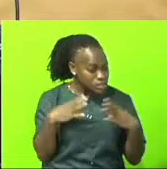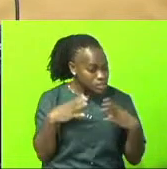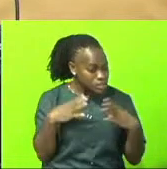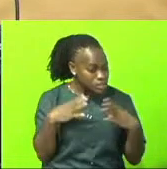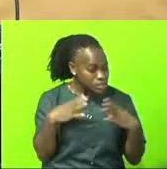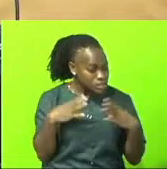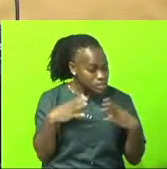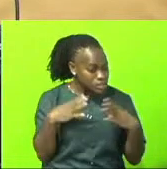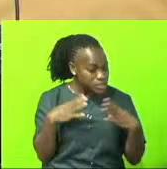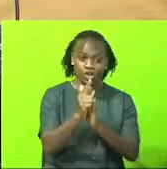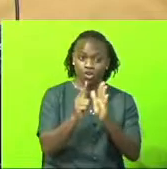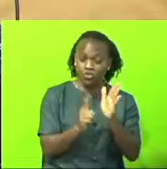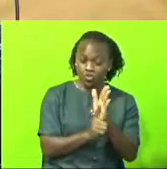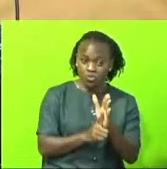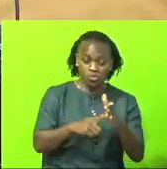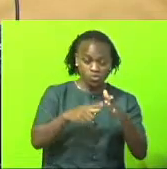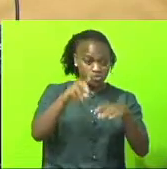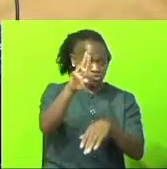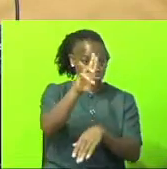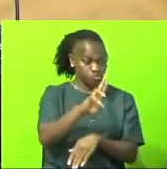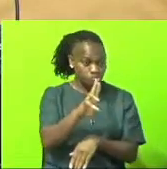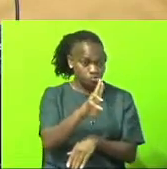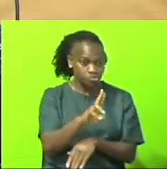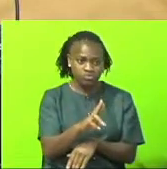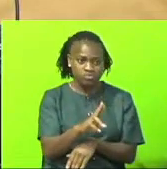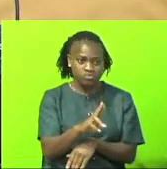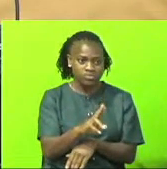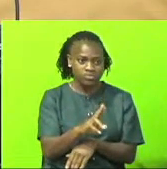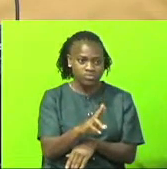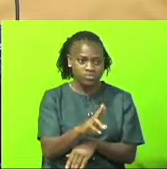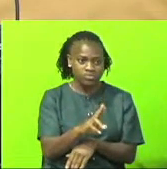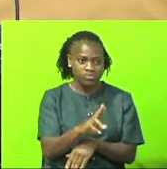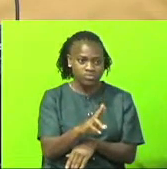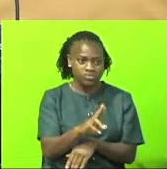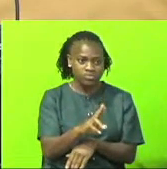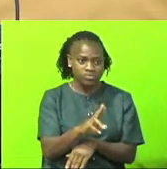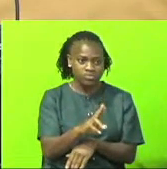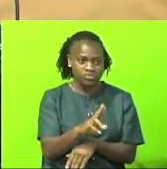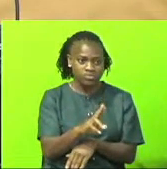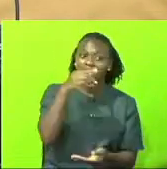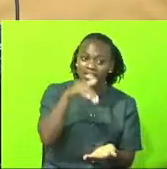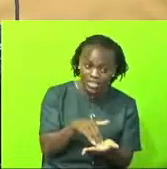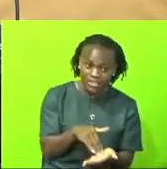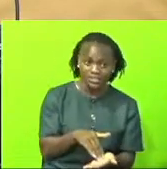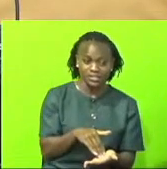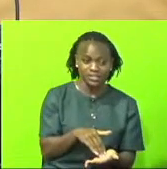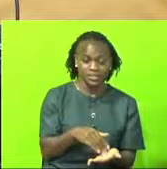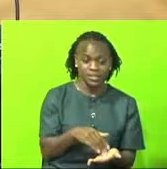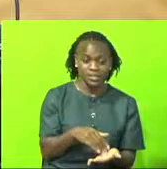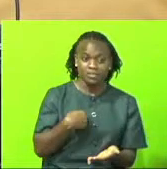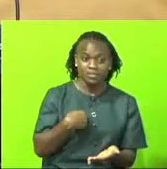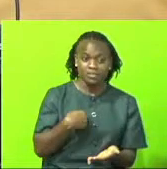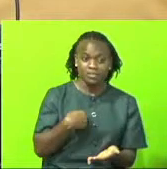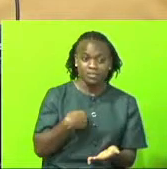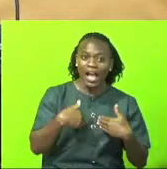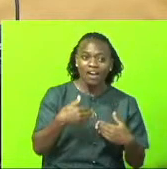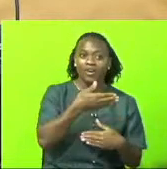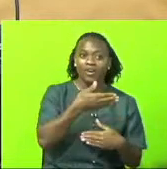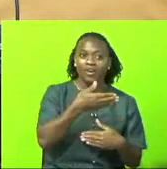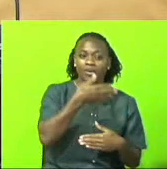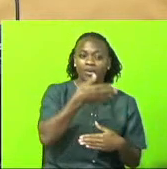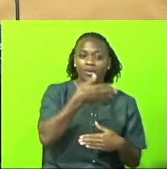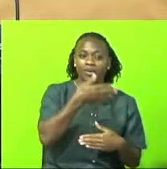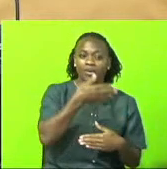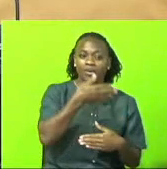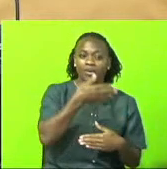The law he relies on sits on stilts. I repeat, there's a proper petition. Let's wait